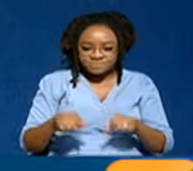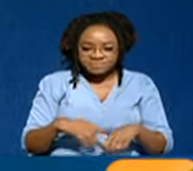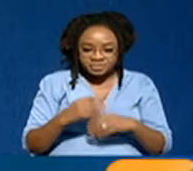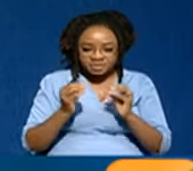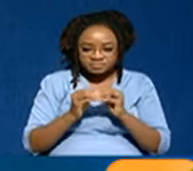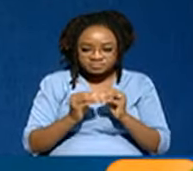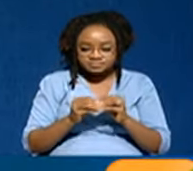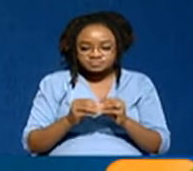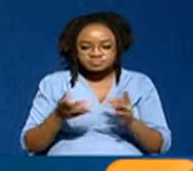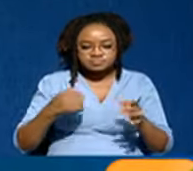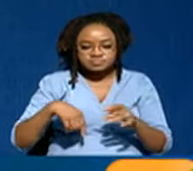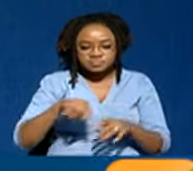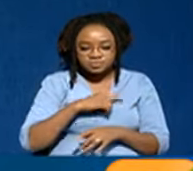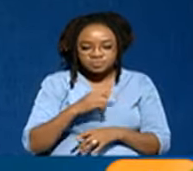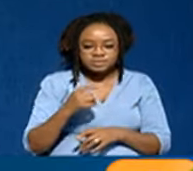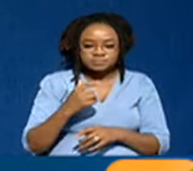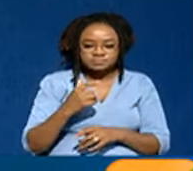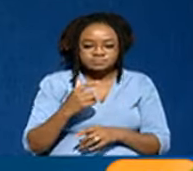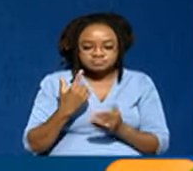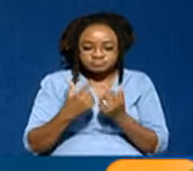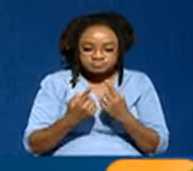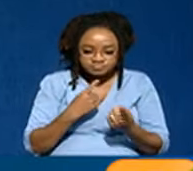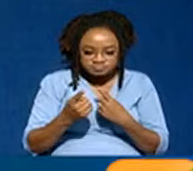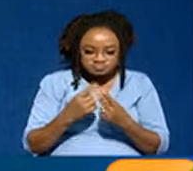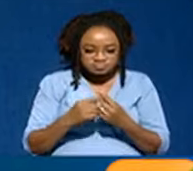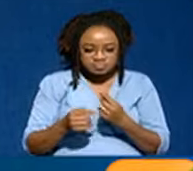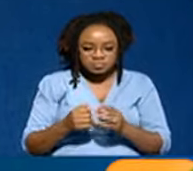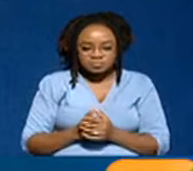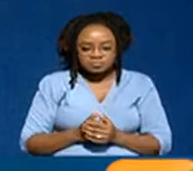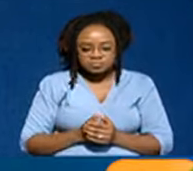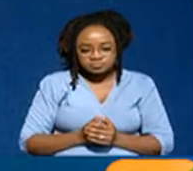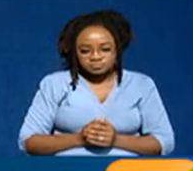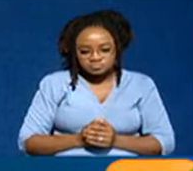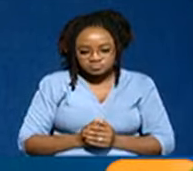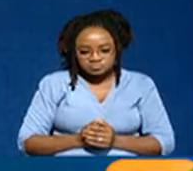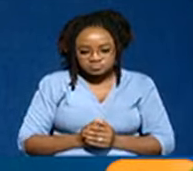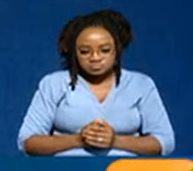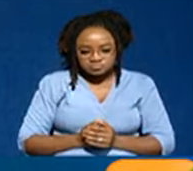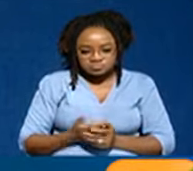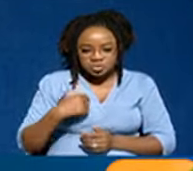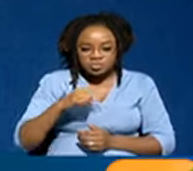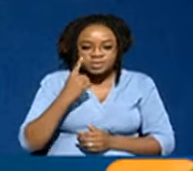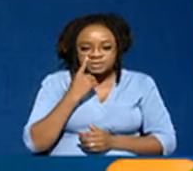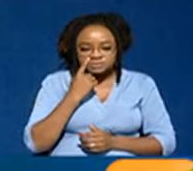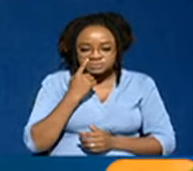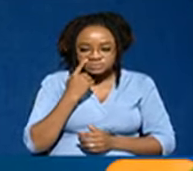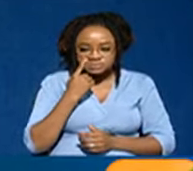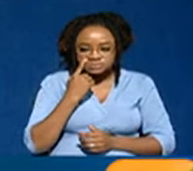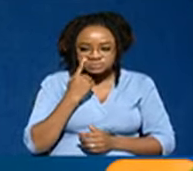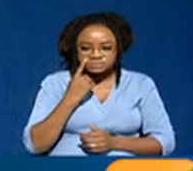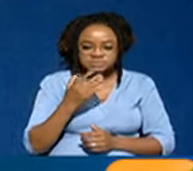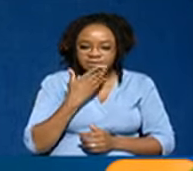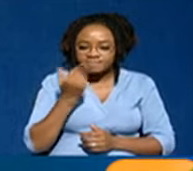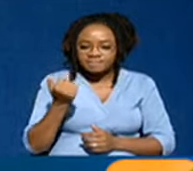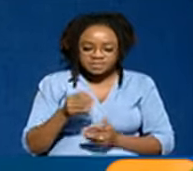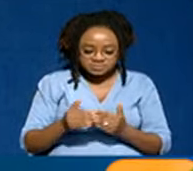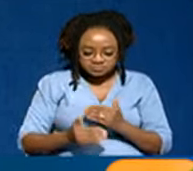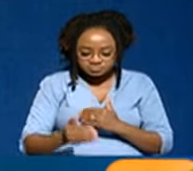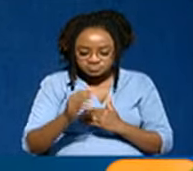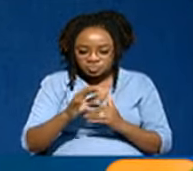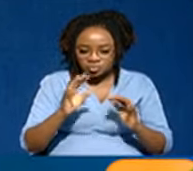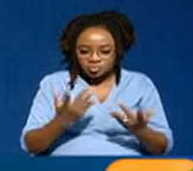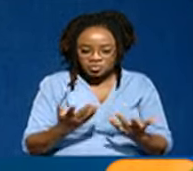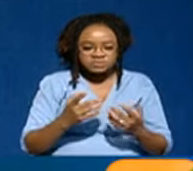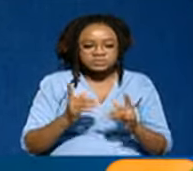just engaging, even if it is off the negotiating table, we just discuss, we see the best way forward, yeah. So that we can be able to